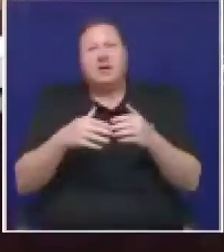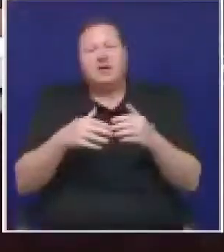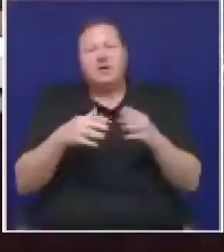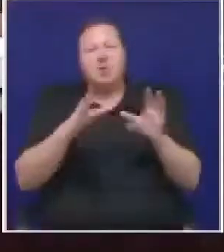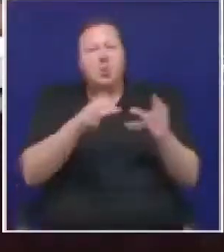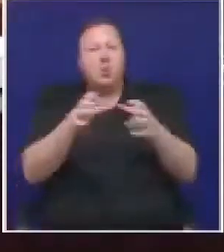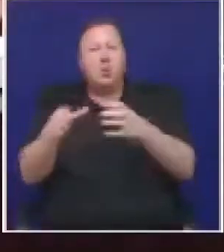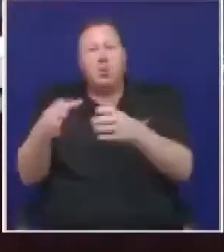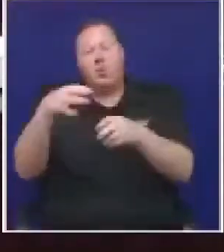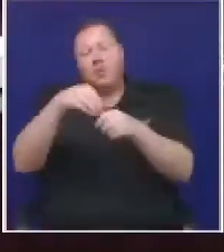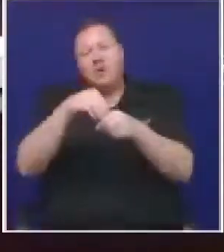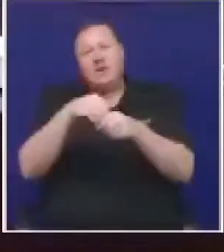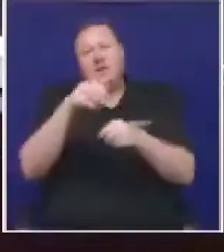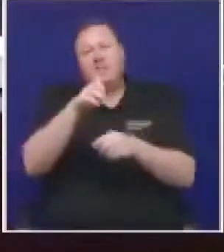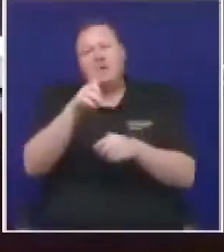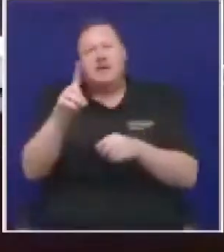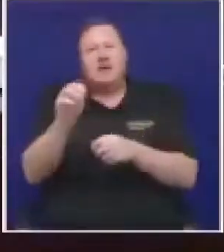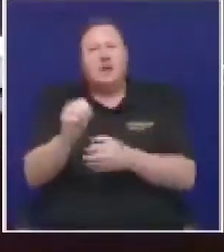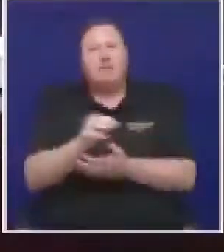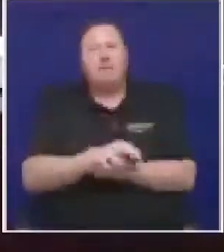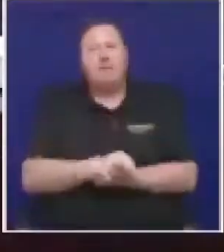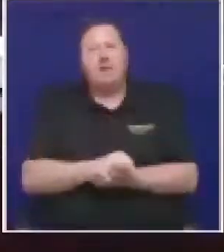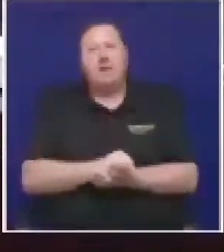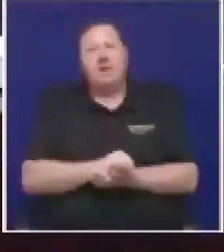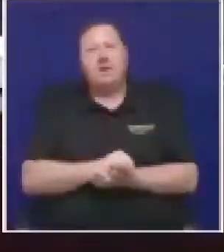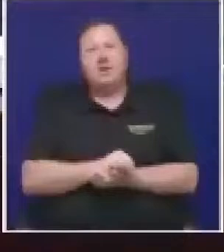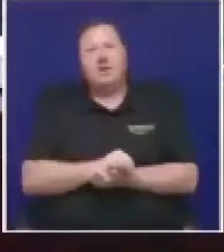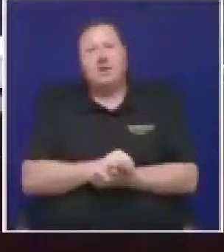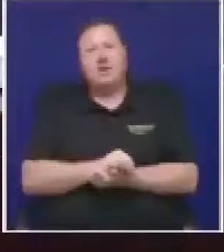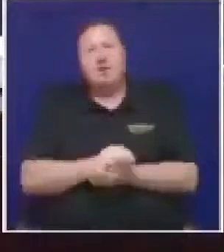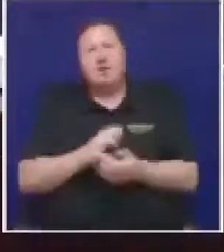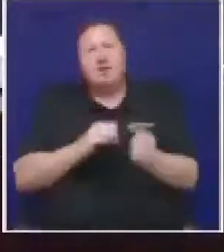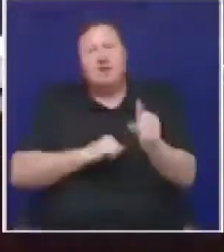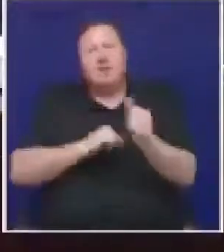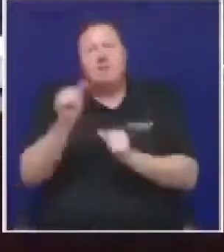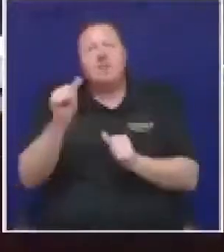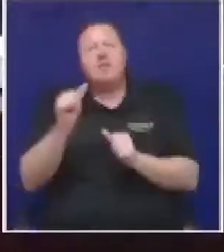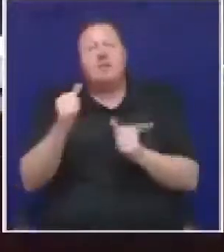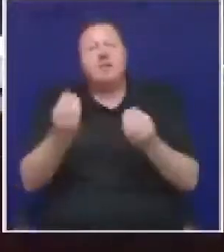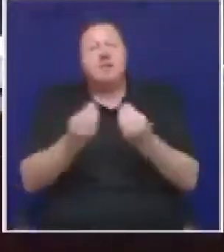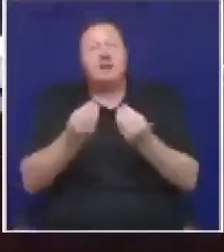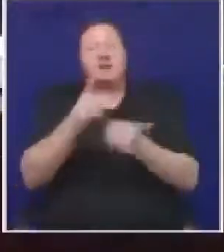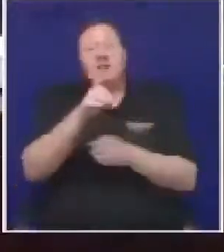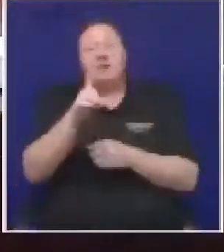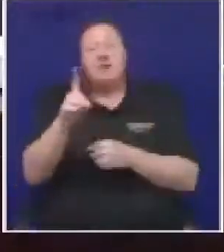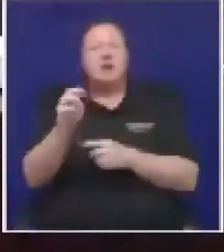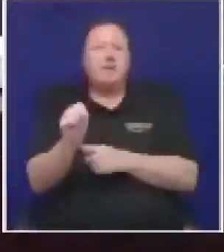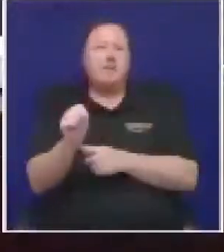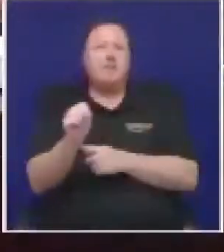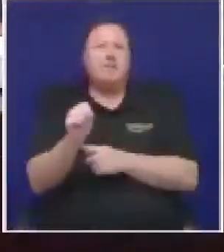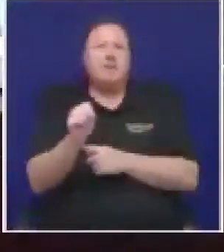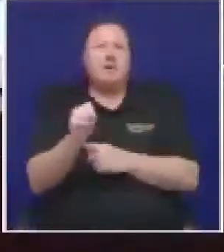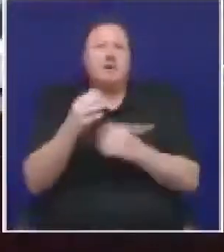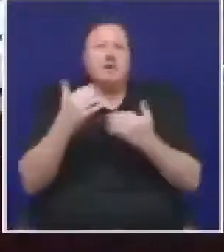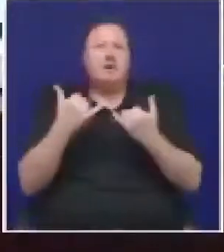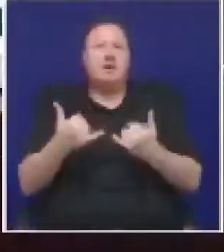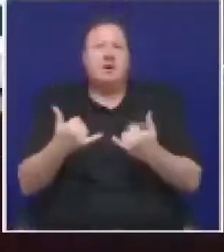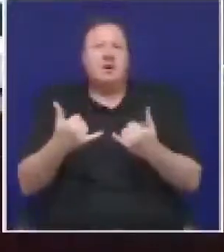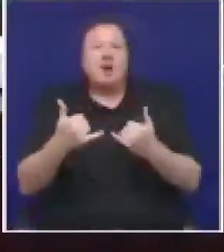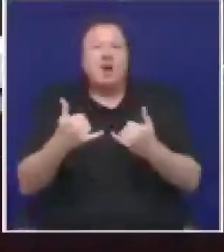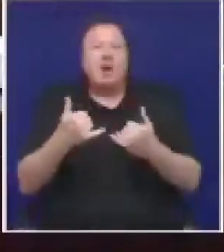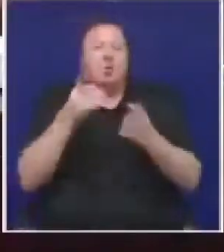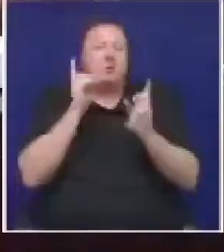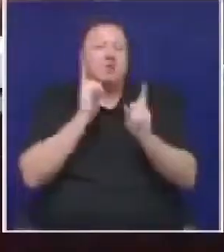DDM. But the best thing with the DDM is that we are now forcing the